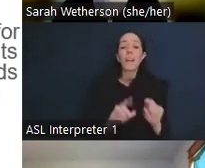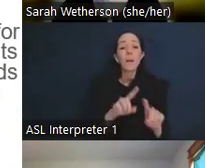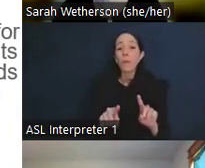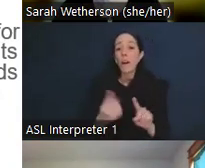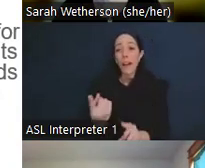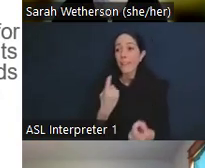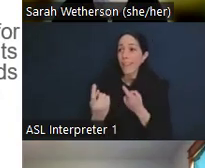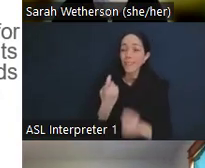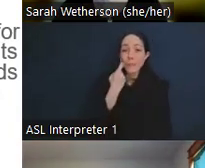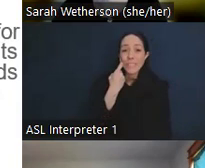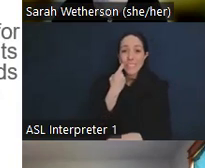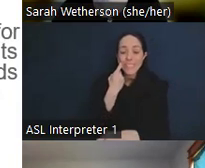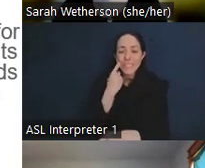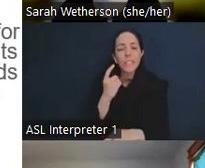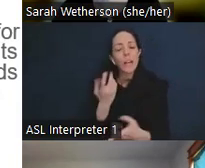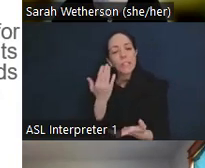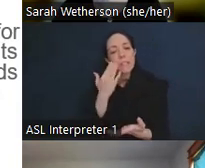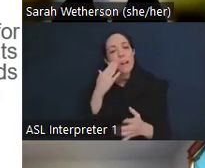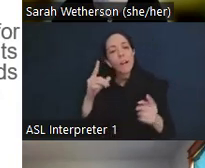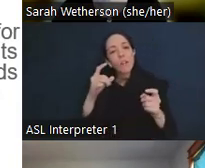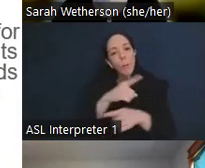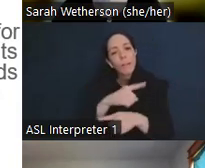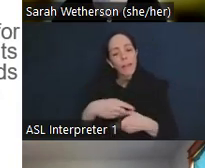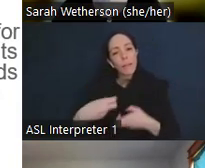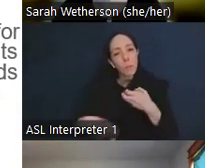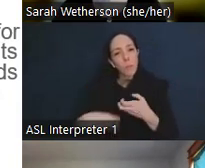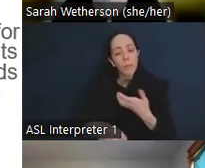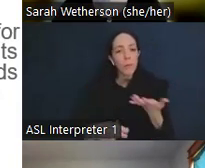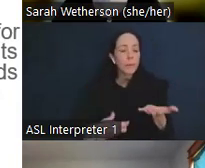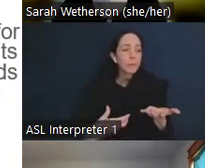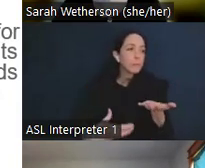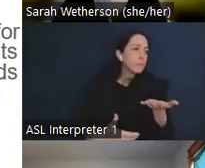I know that it is definitely forefront